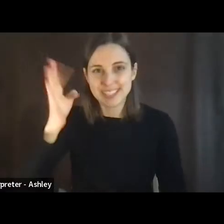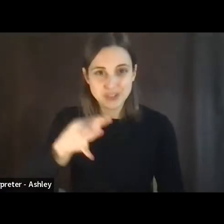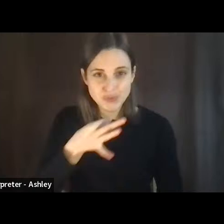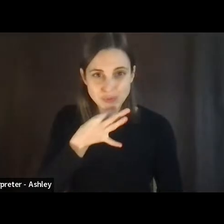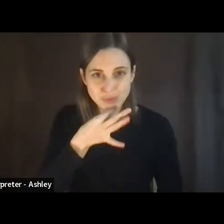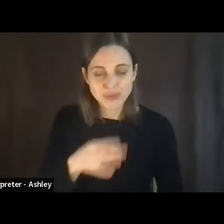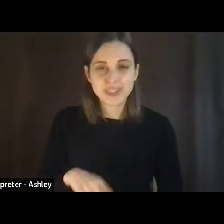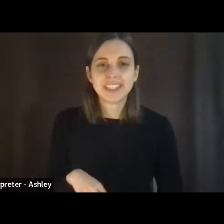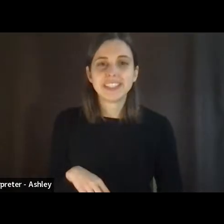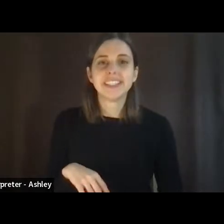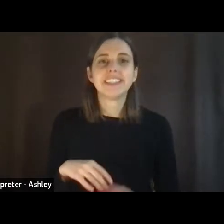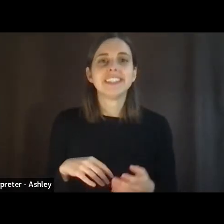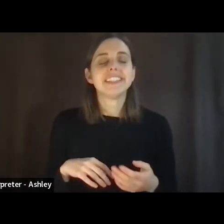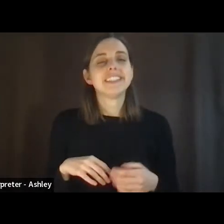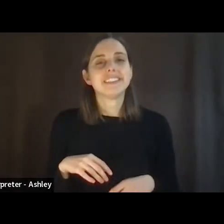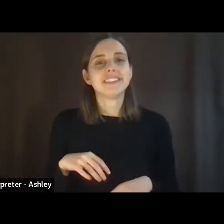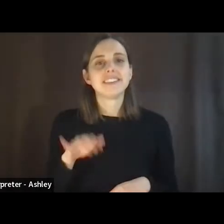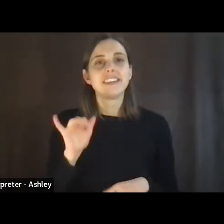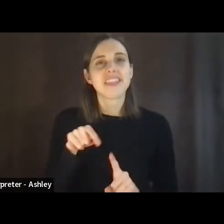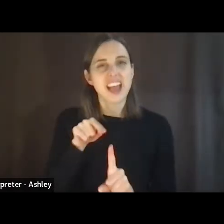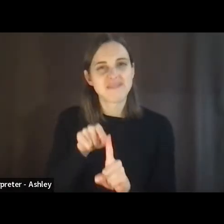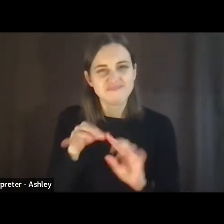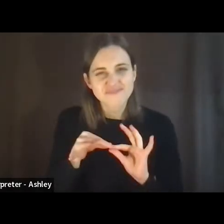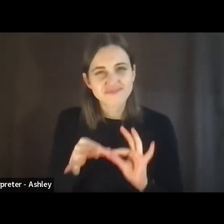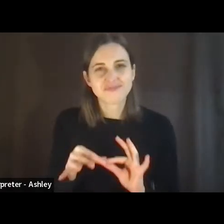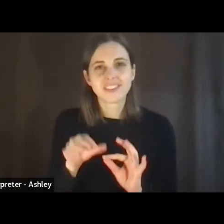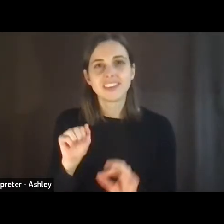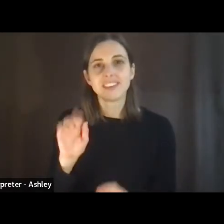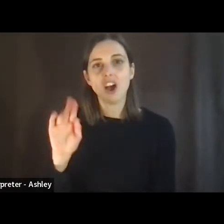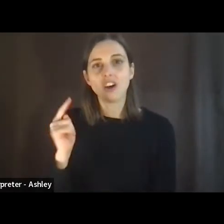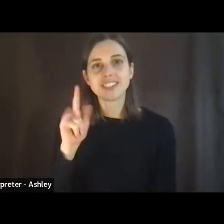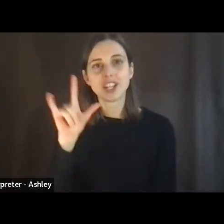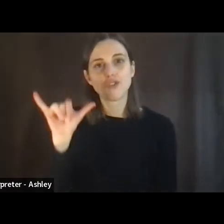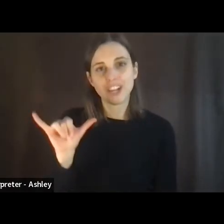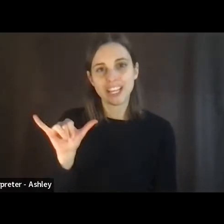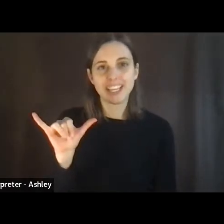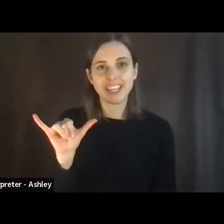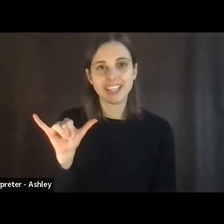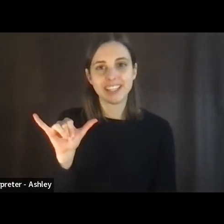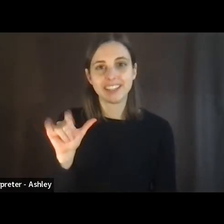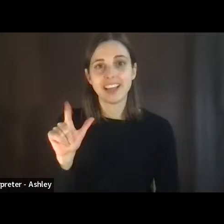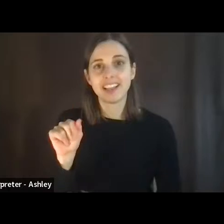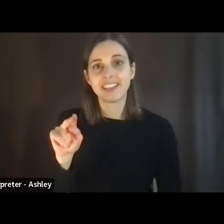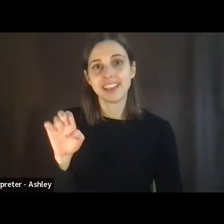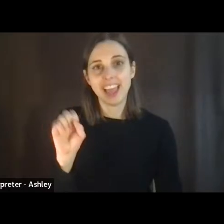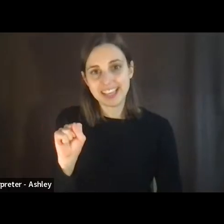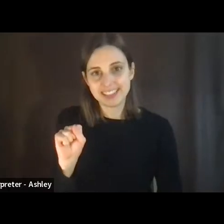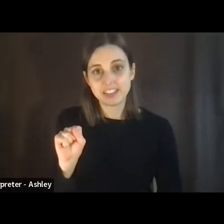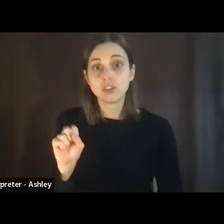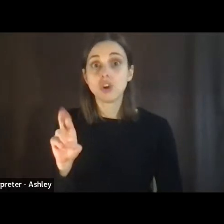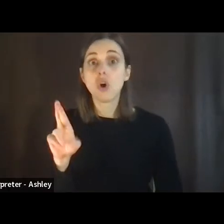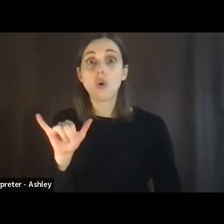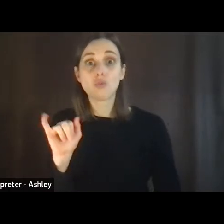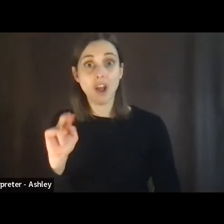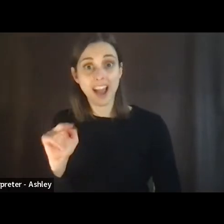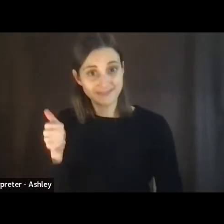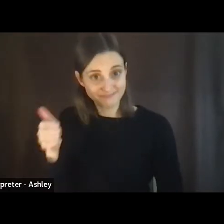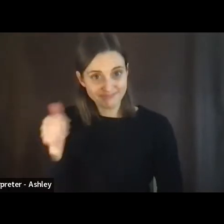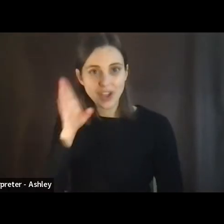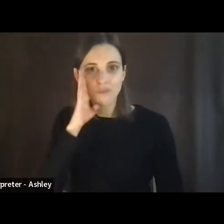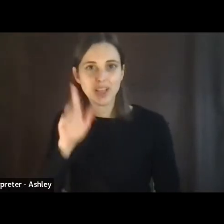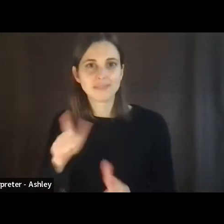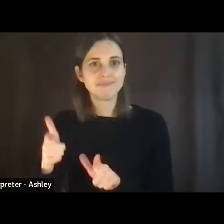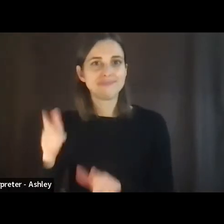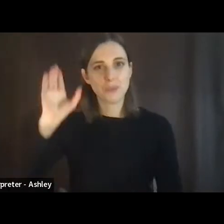will, on auxiliary lanes. And Ryan LaCrosse is going to present that for us and let us know kind of